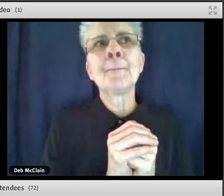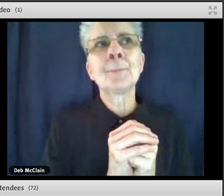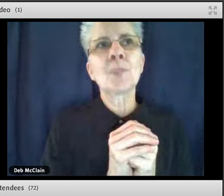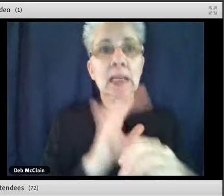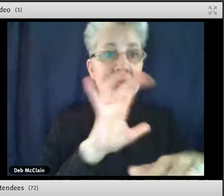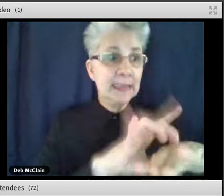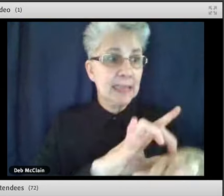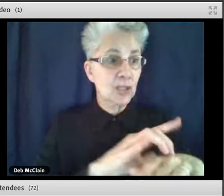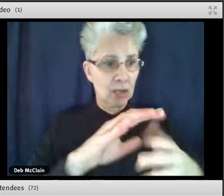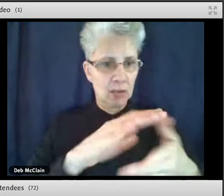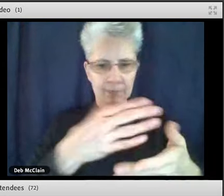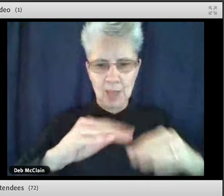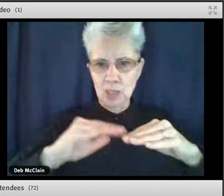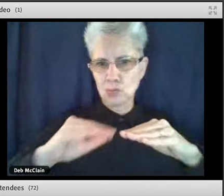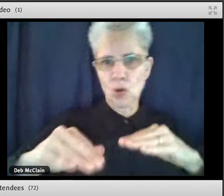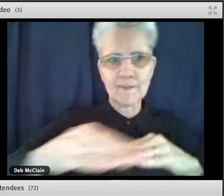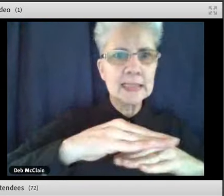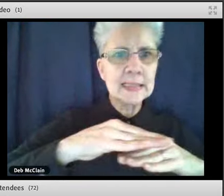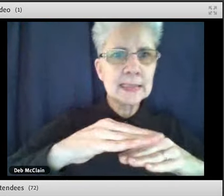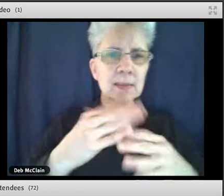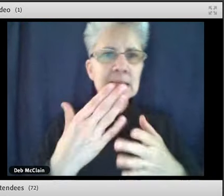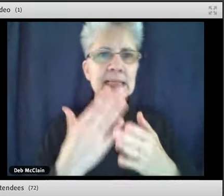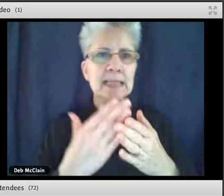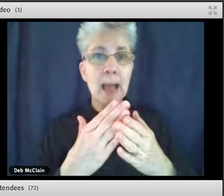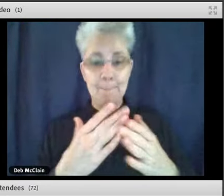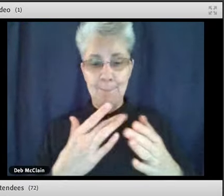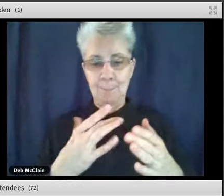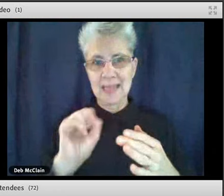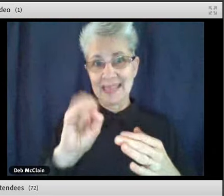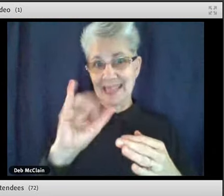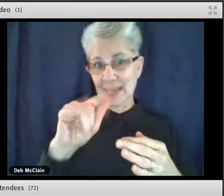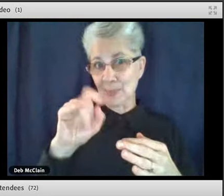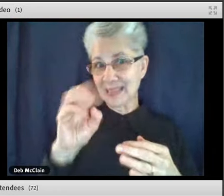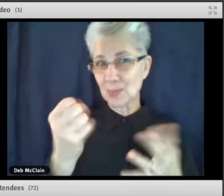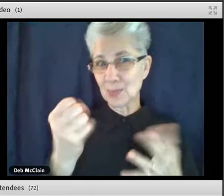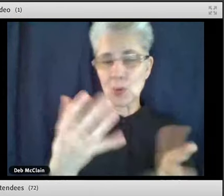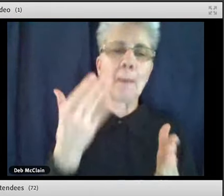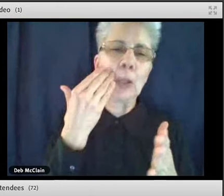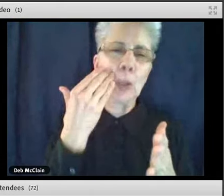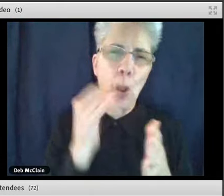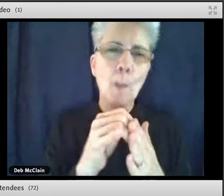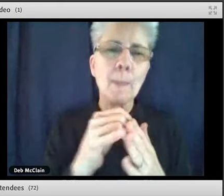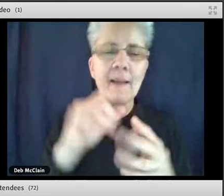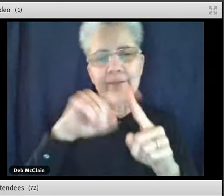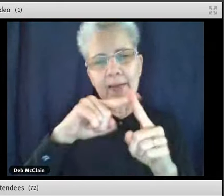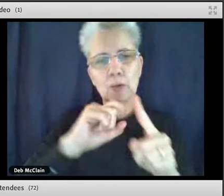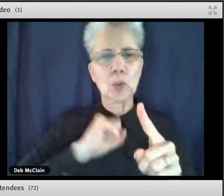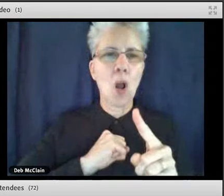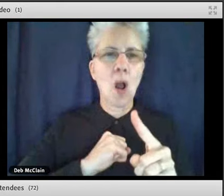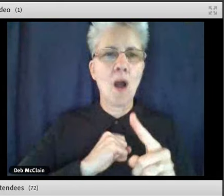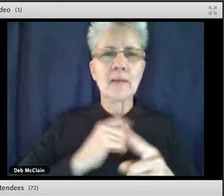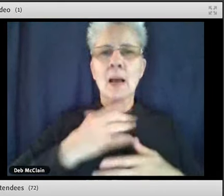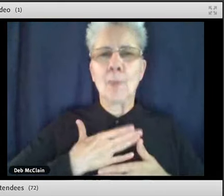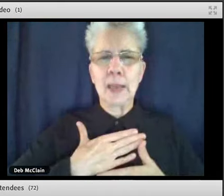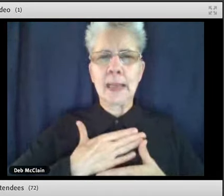touch a surface. And some of the symptoms, of course, you guys probably all know this, but is fever, cough, shortness of